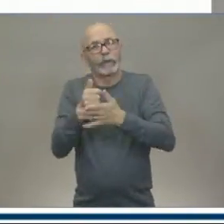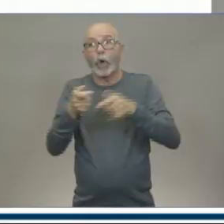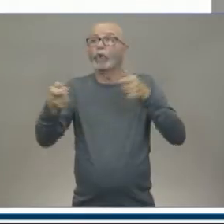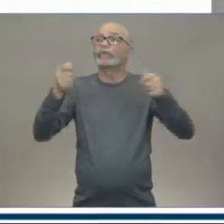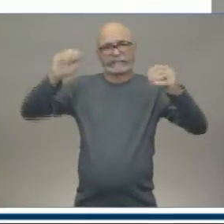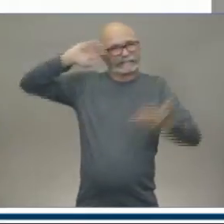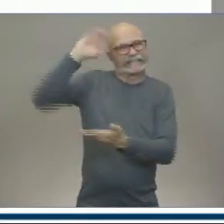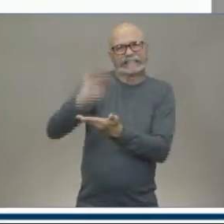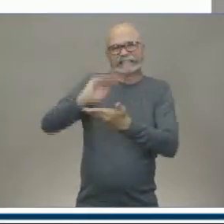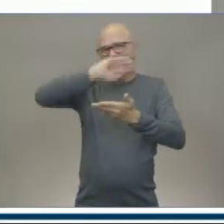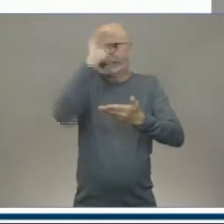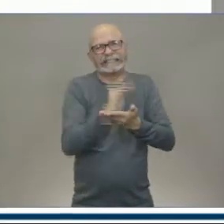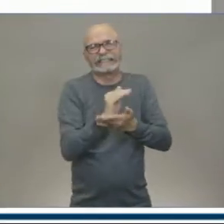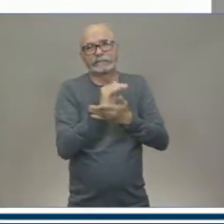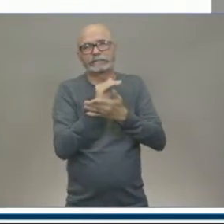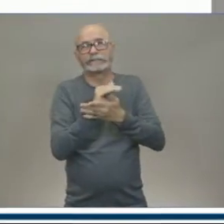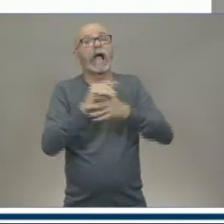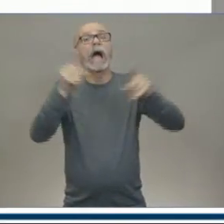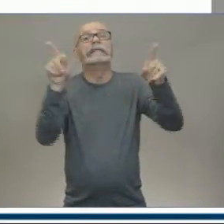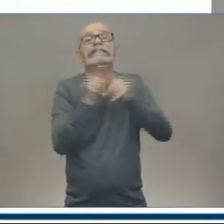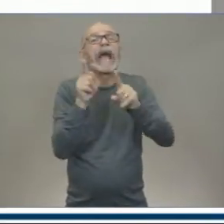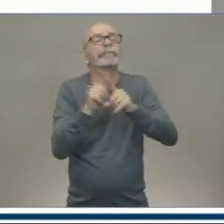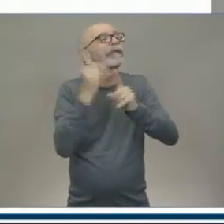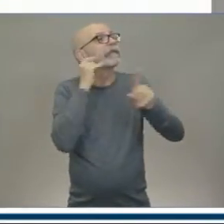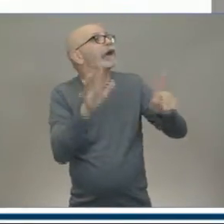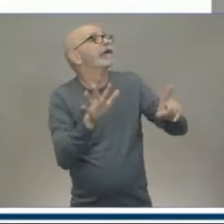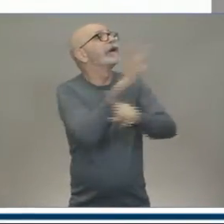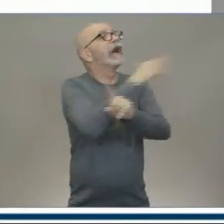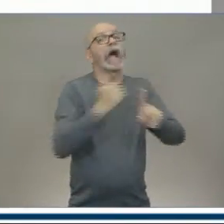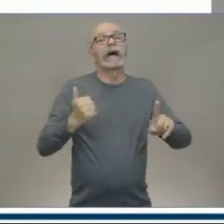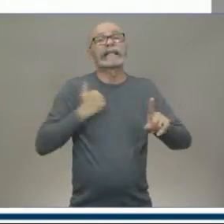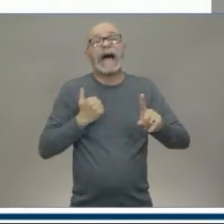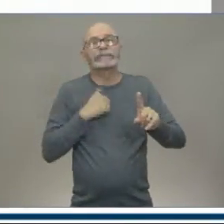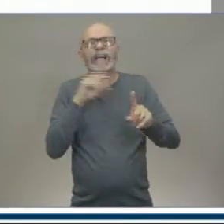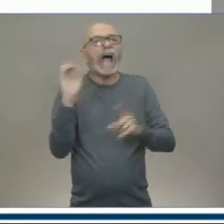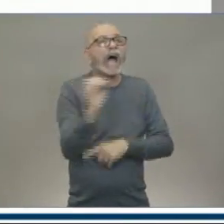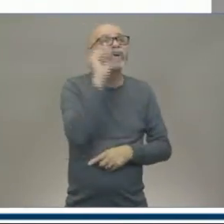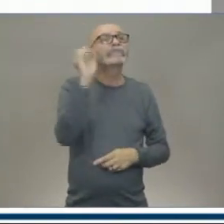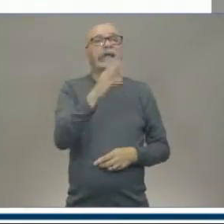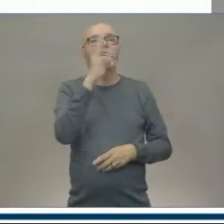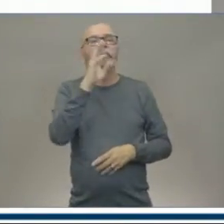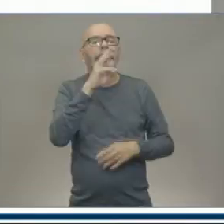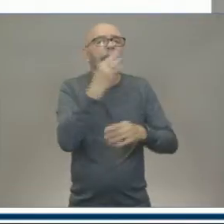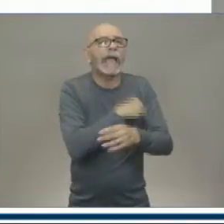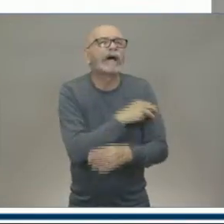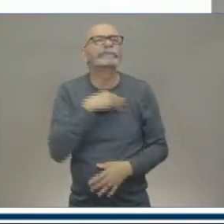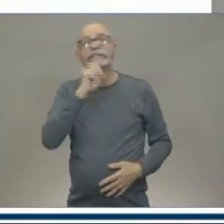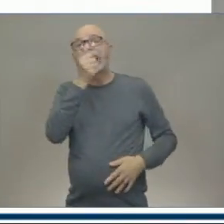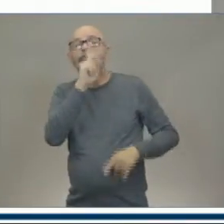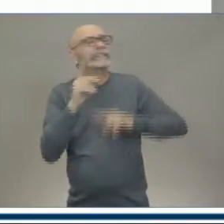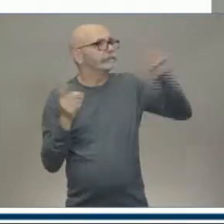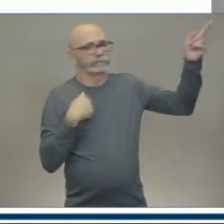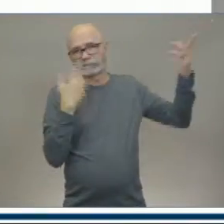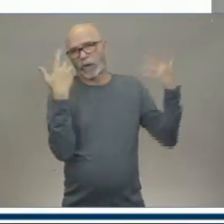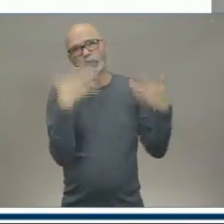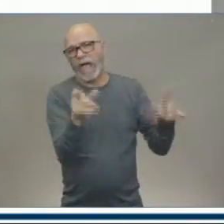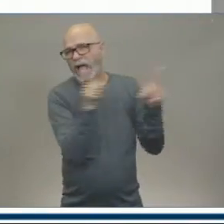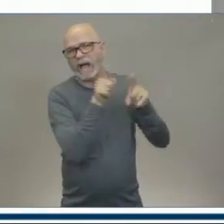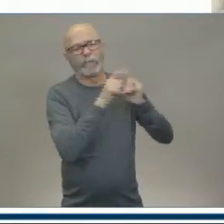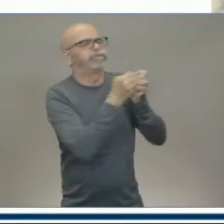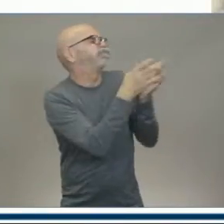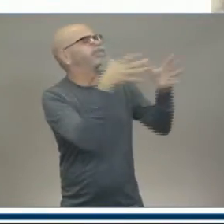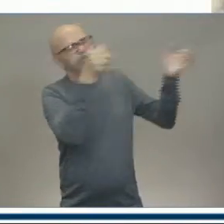in the country. We're at a very vulnerable place right now, but our actions together will make the difference to turn the tide.